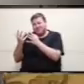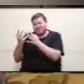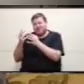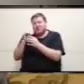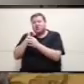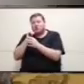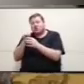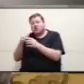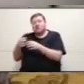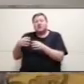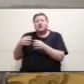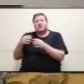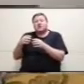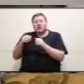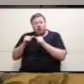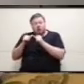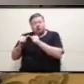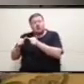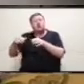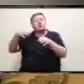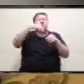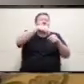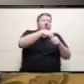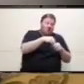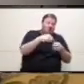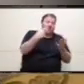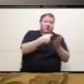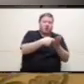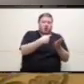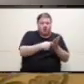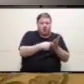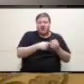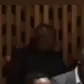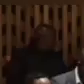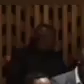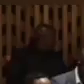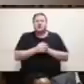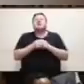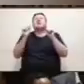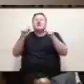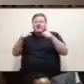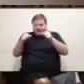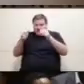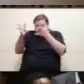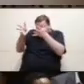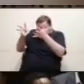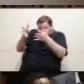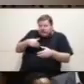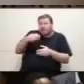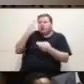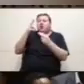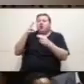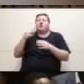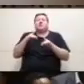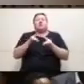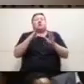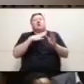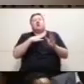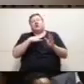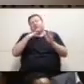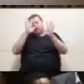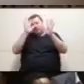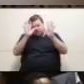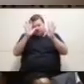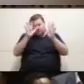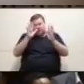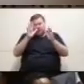to participate in procurement. Yes, no, that's how it is, Honorable Chair. Okay. I think the big story